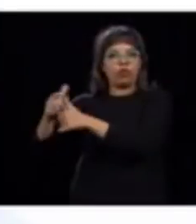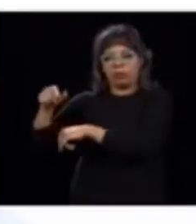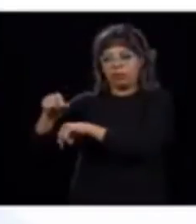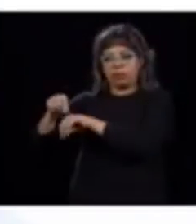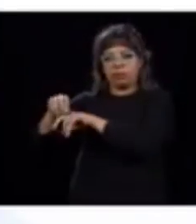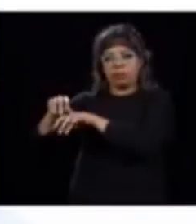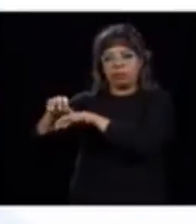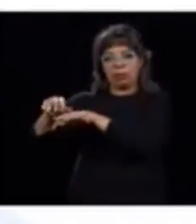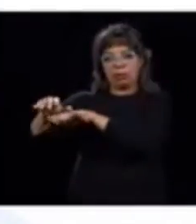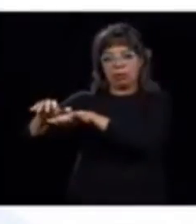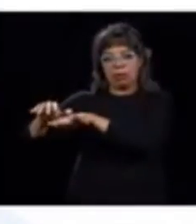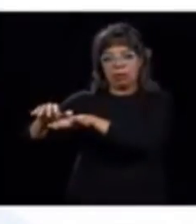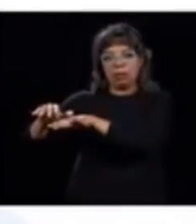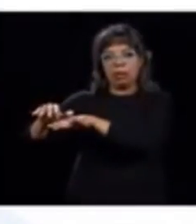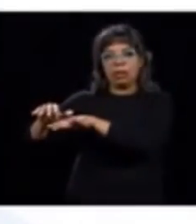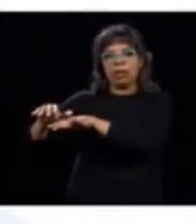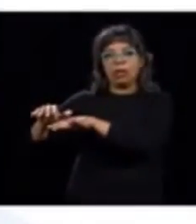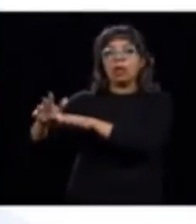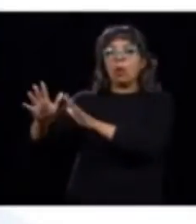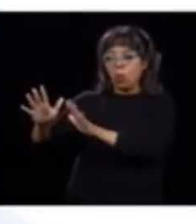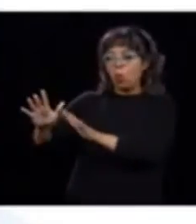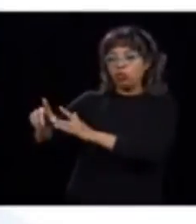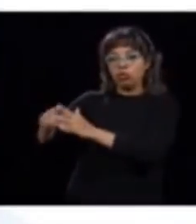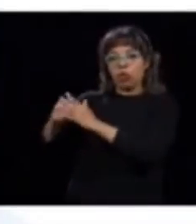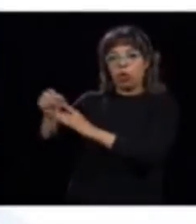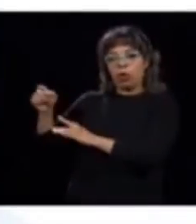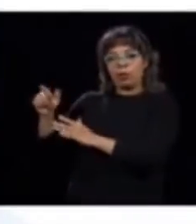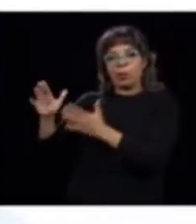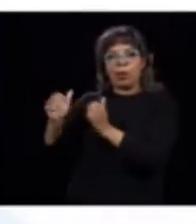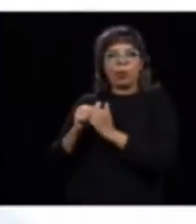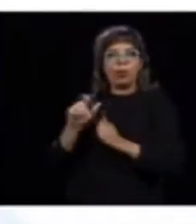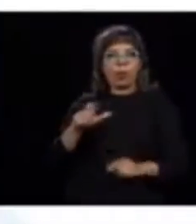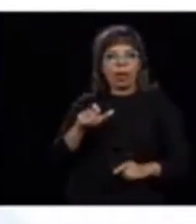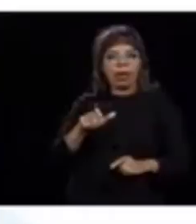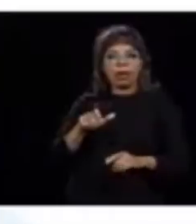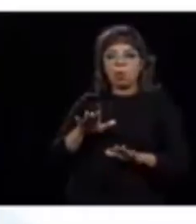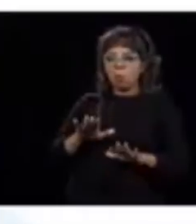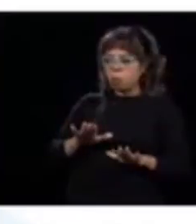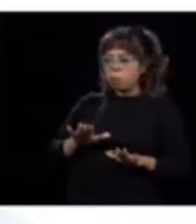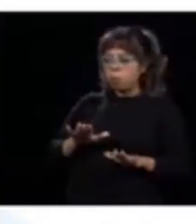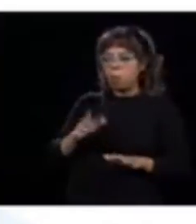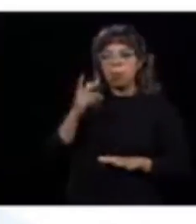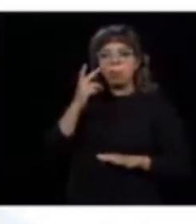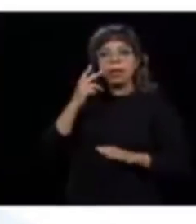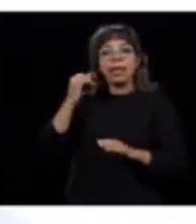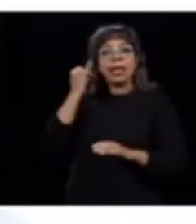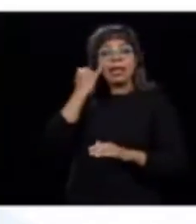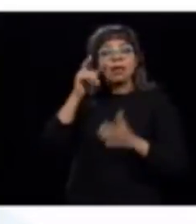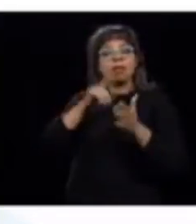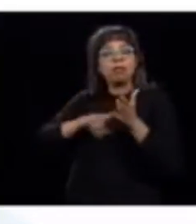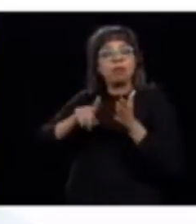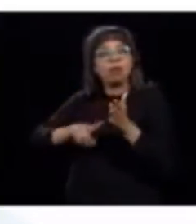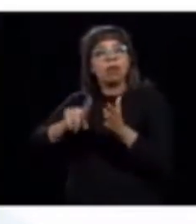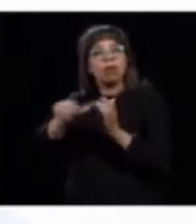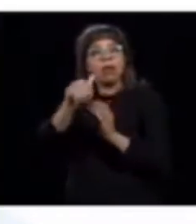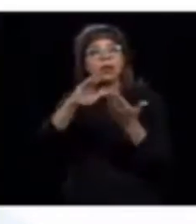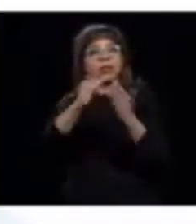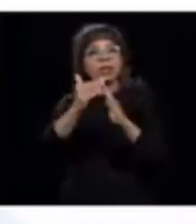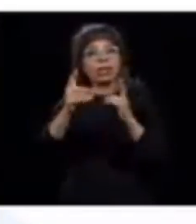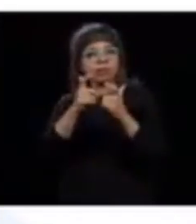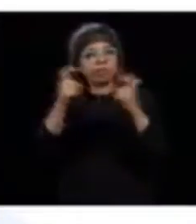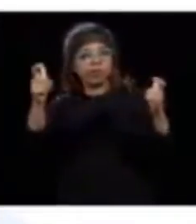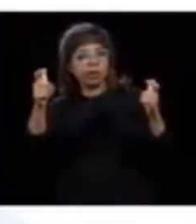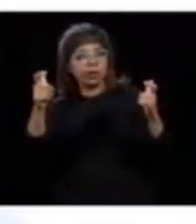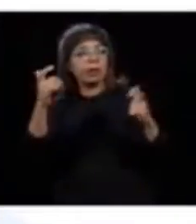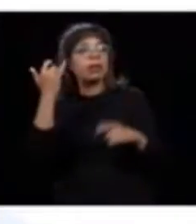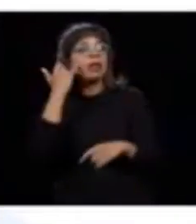was not as it was in Quebec. If we look at the situation of big cities, which are different, if you go